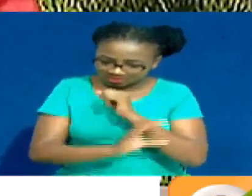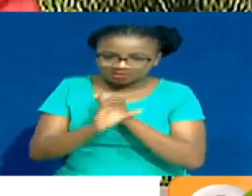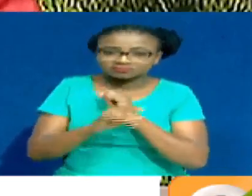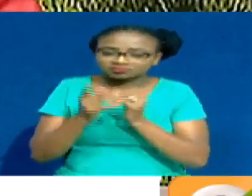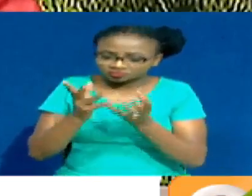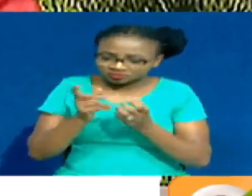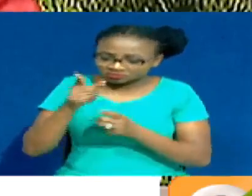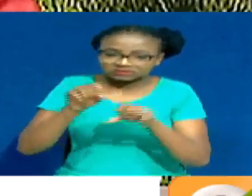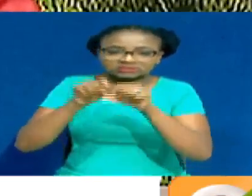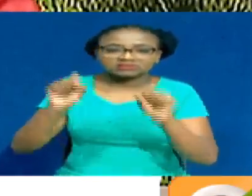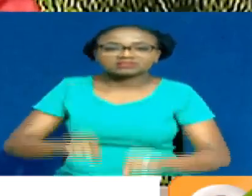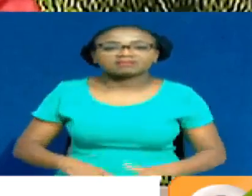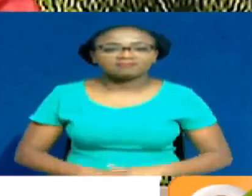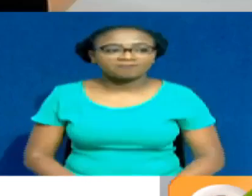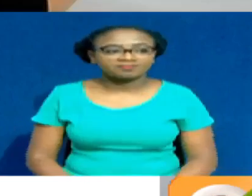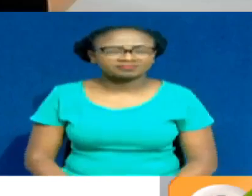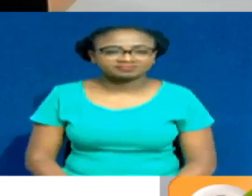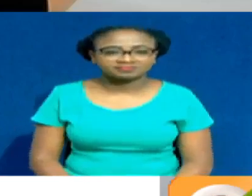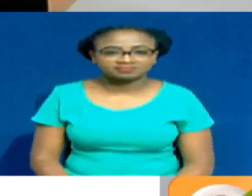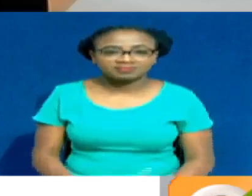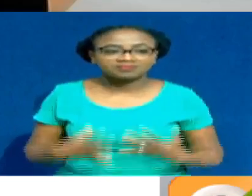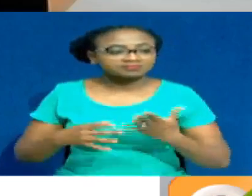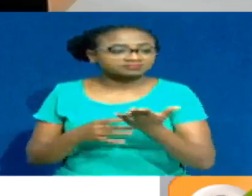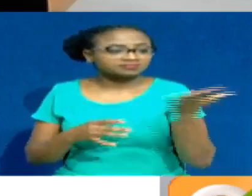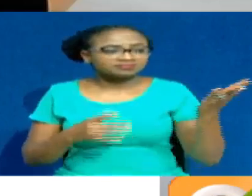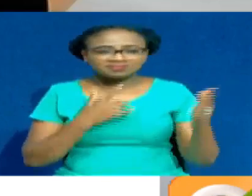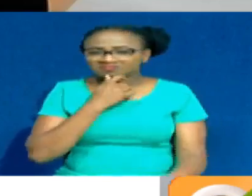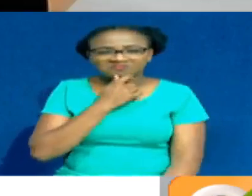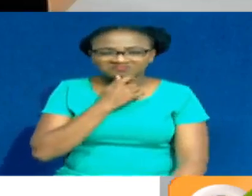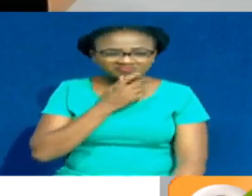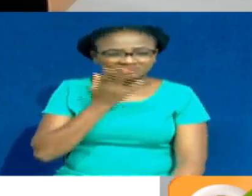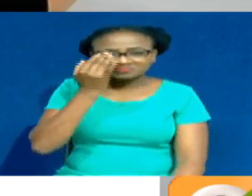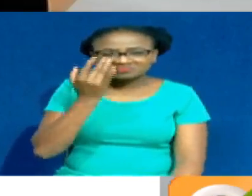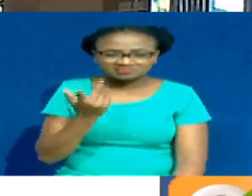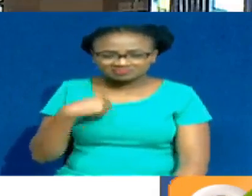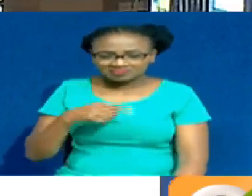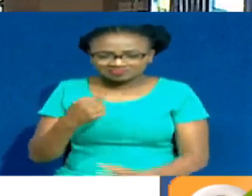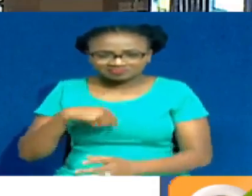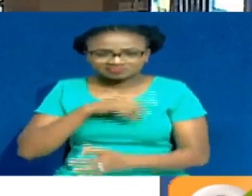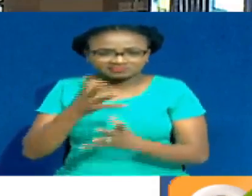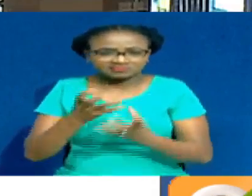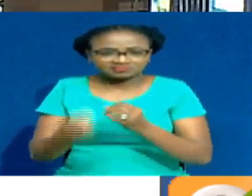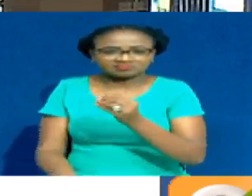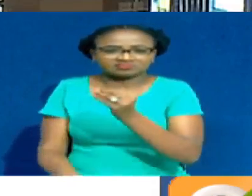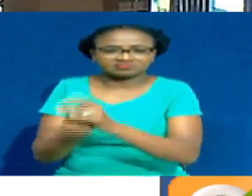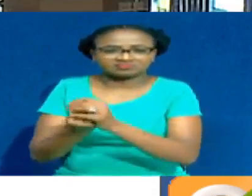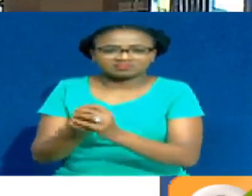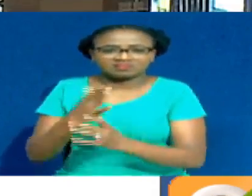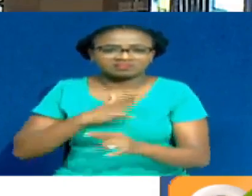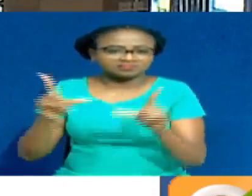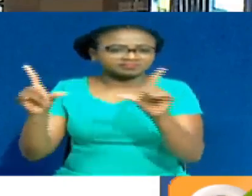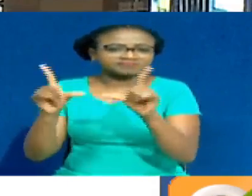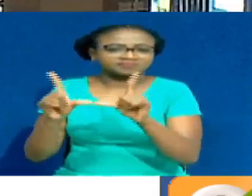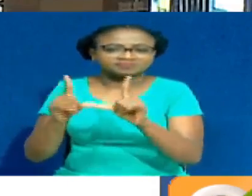kind of a system. For those who question, Madam CS, why they are required to upload their titles, for